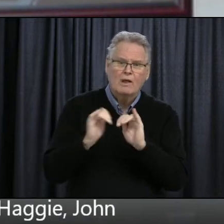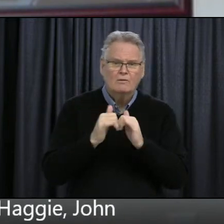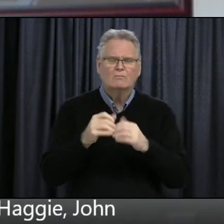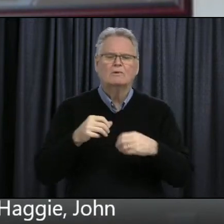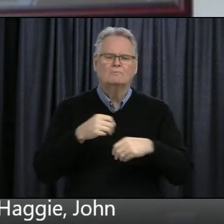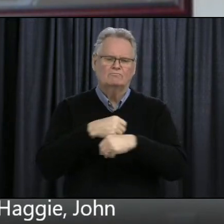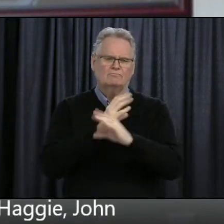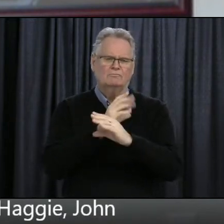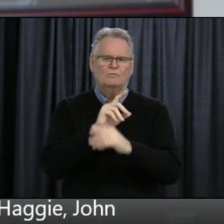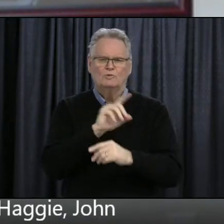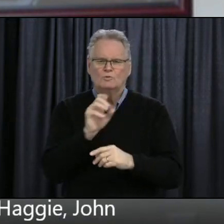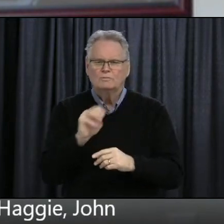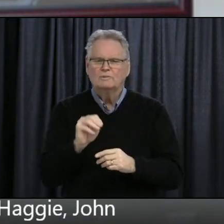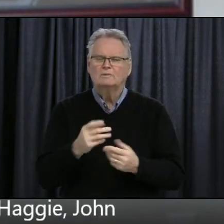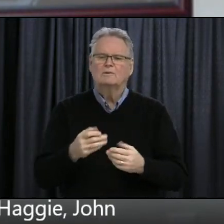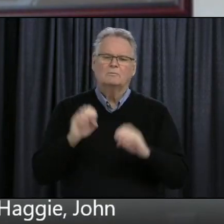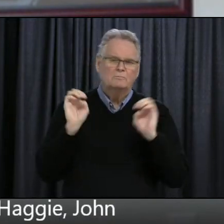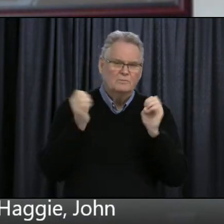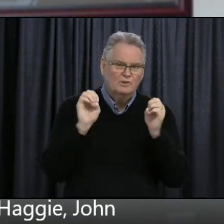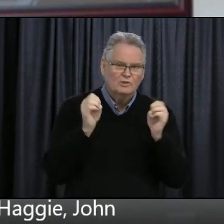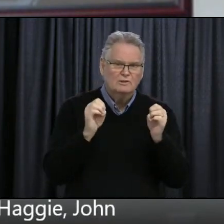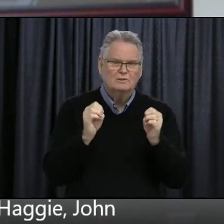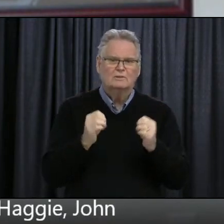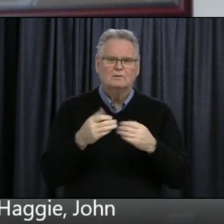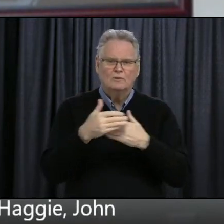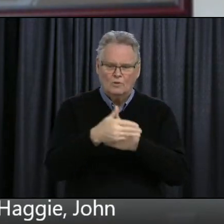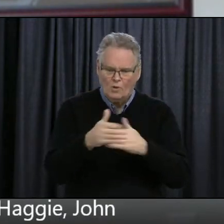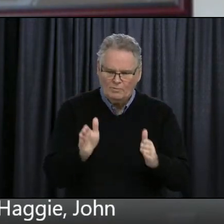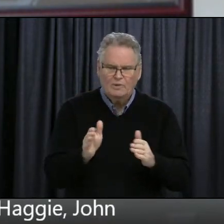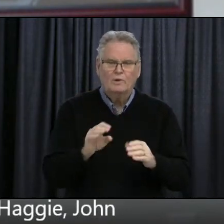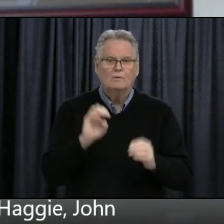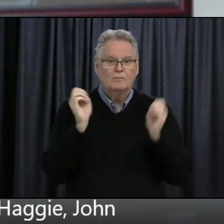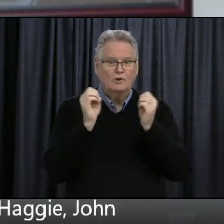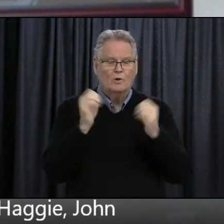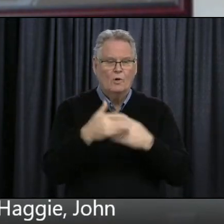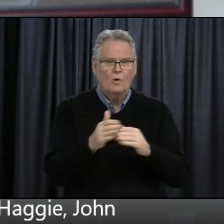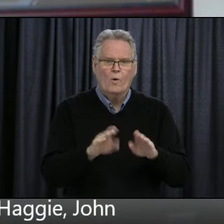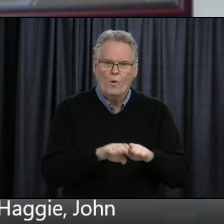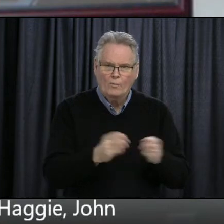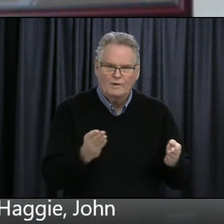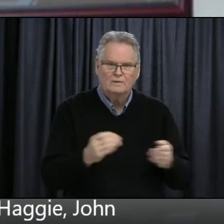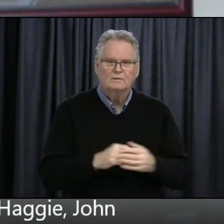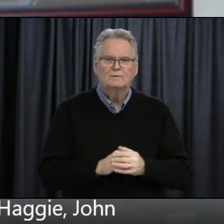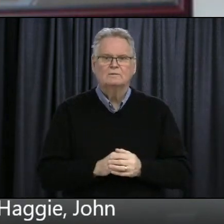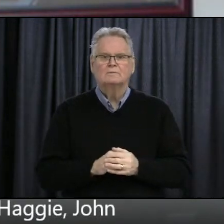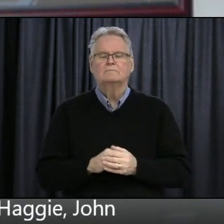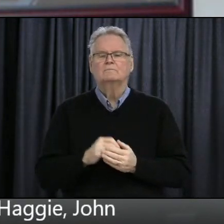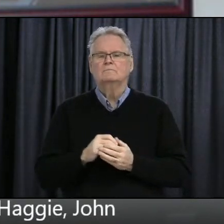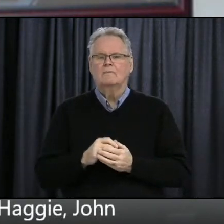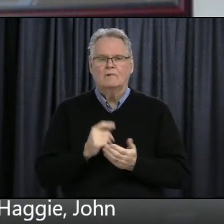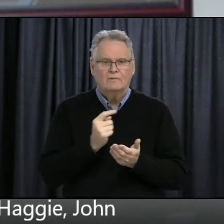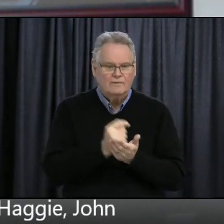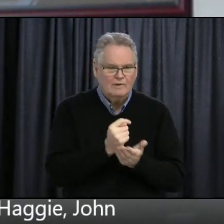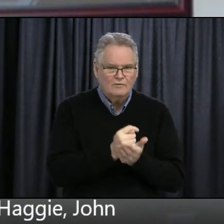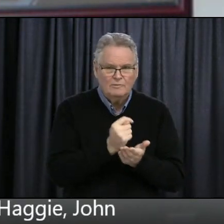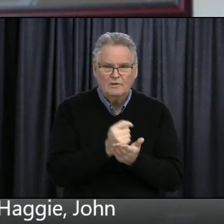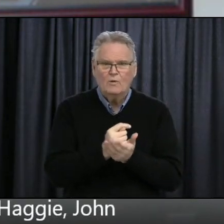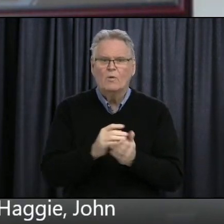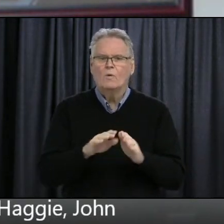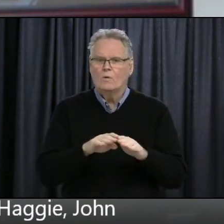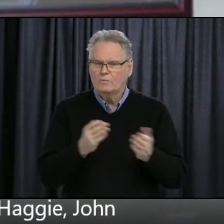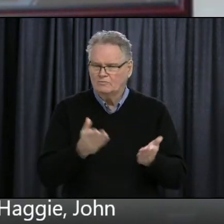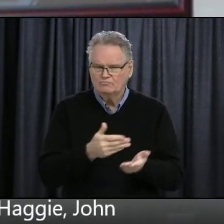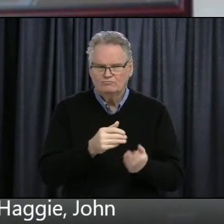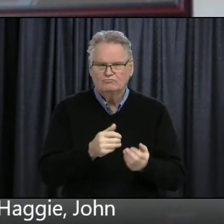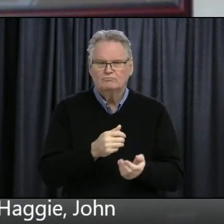emergency care and cancer care continues. But if you need the services of a physician, then the thing to do is to contact